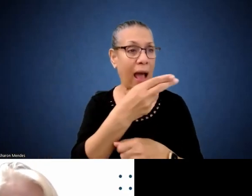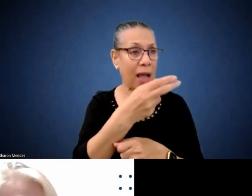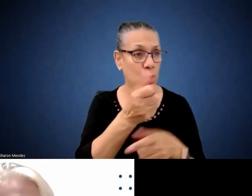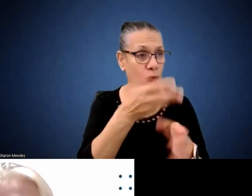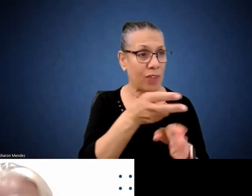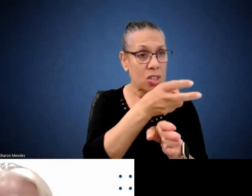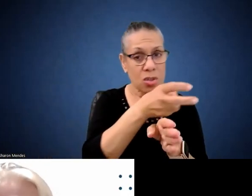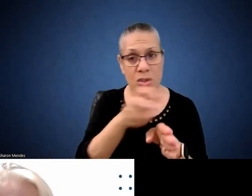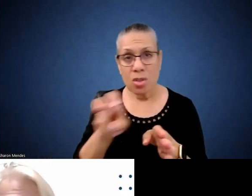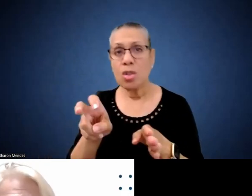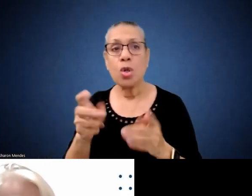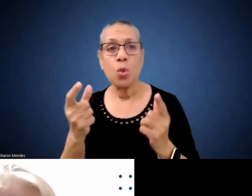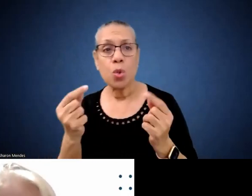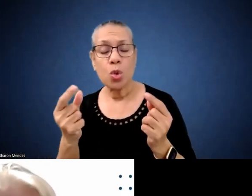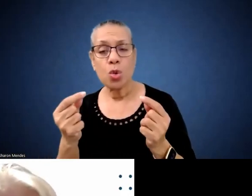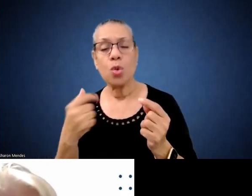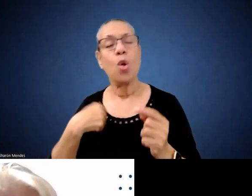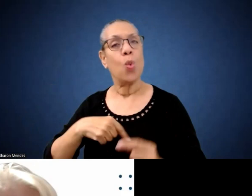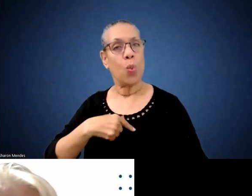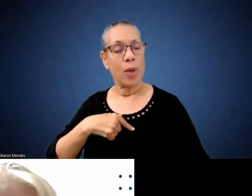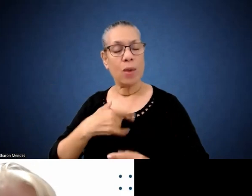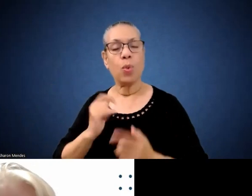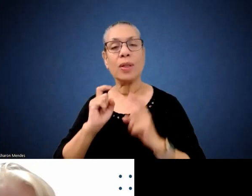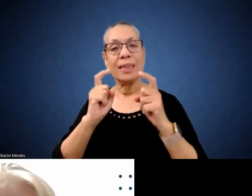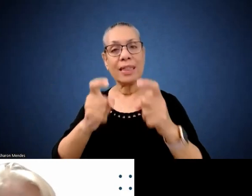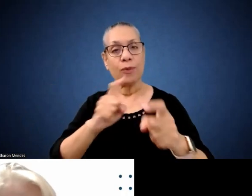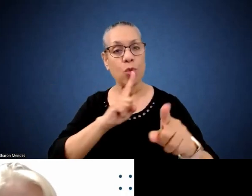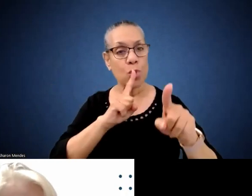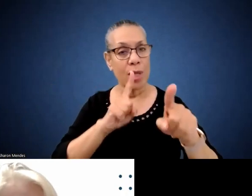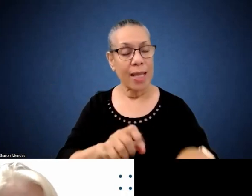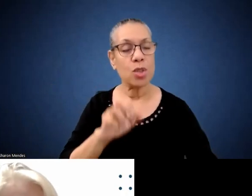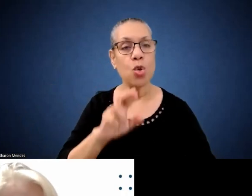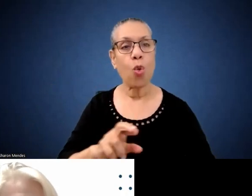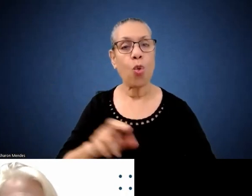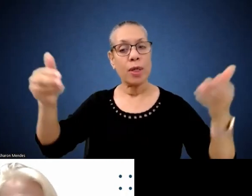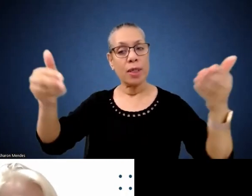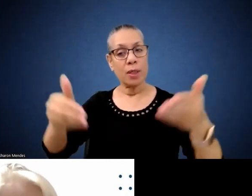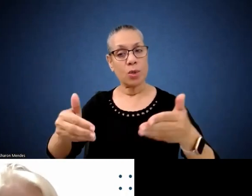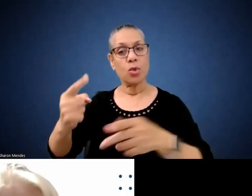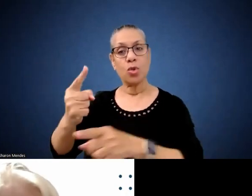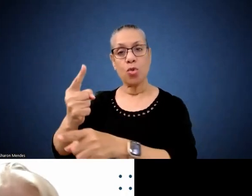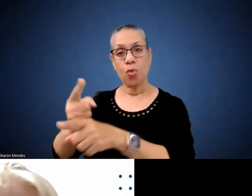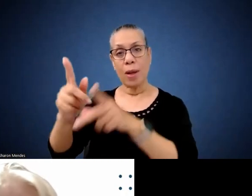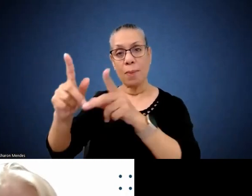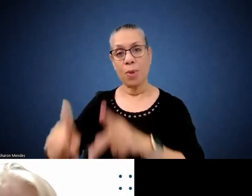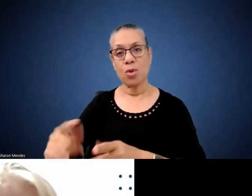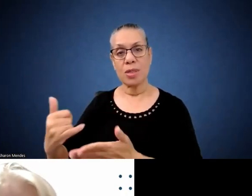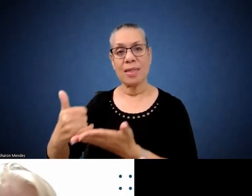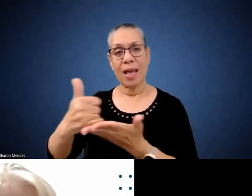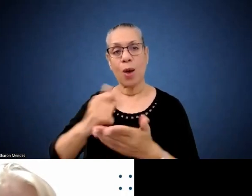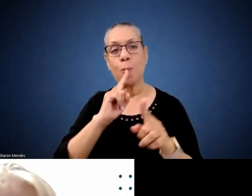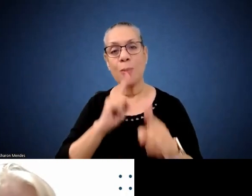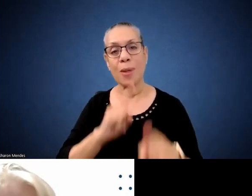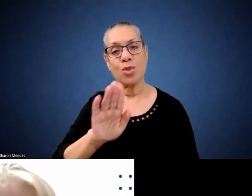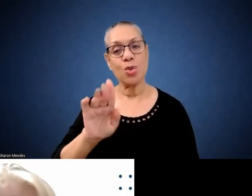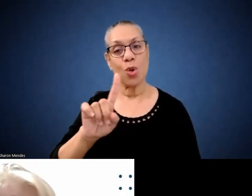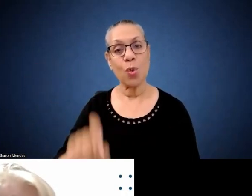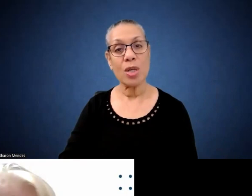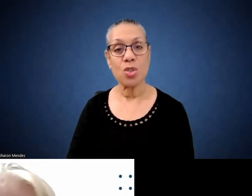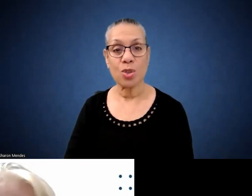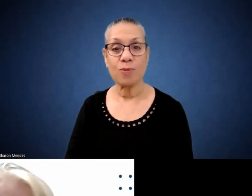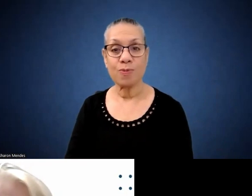will get you, we will either get you the answers or get you to the people who can provide the answers.